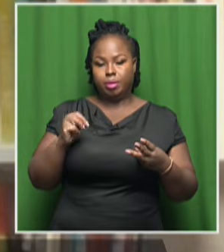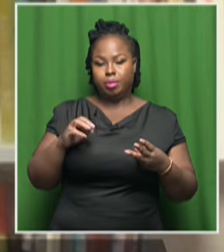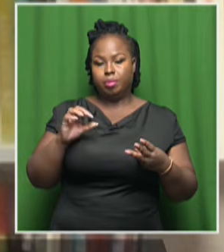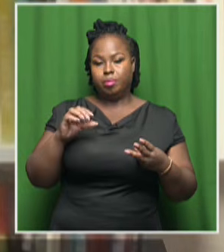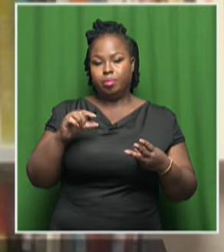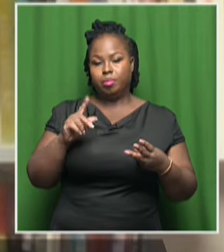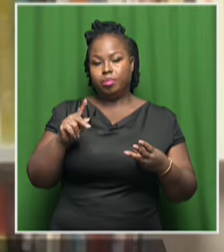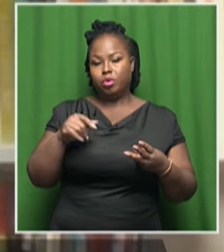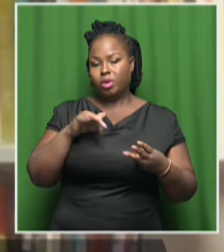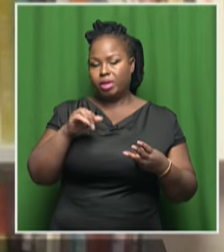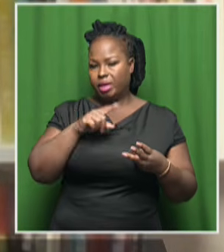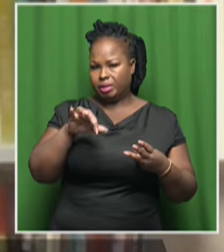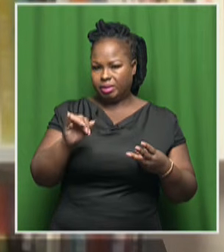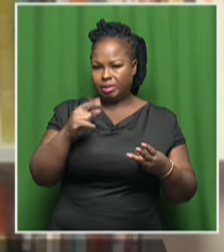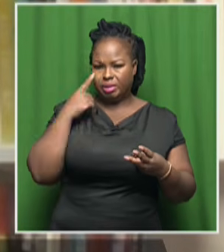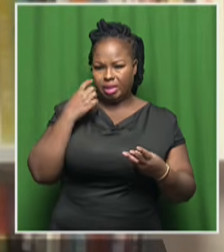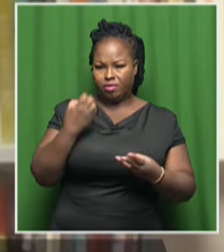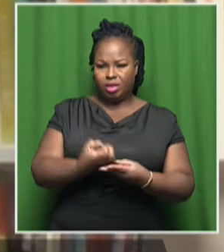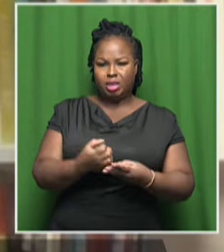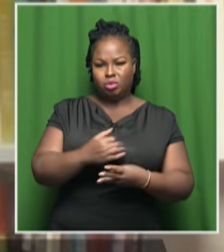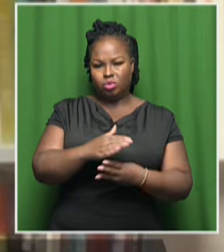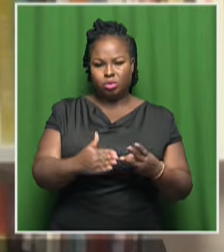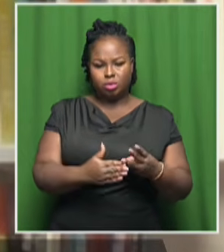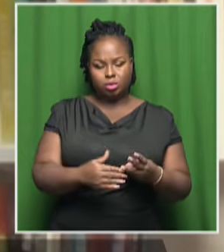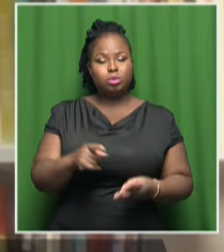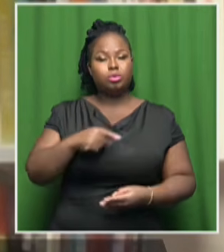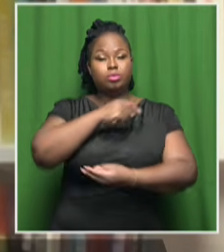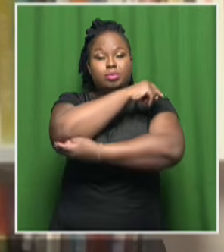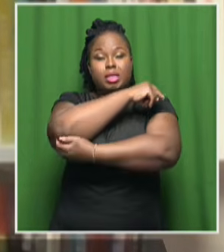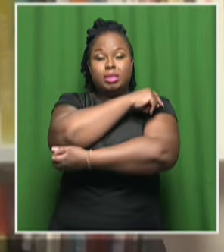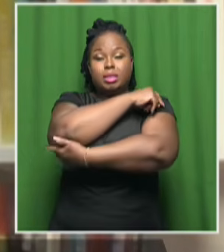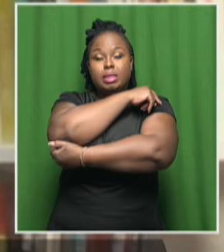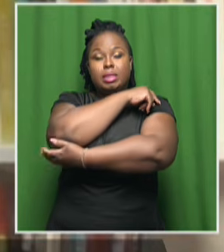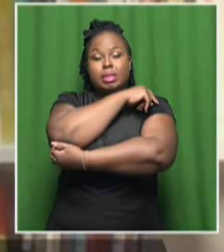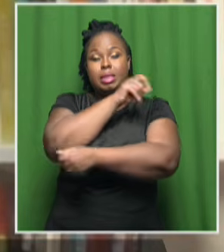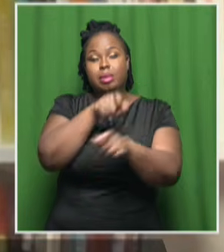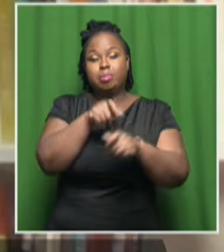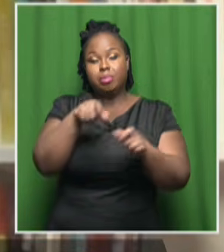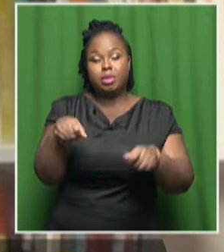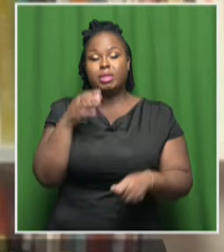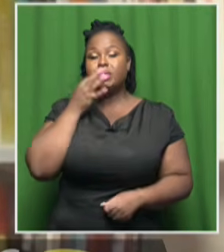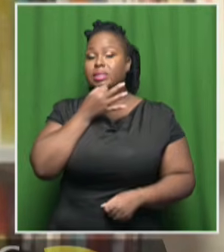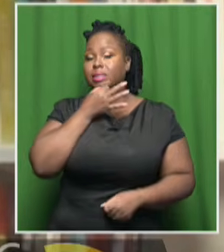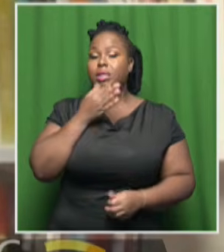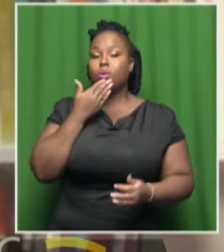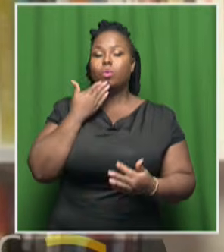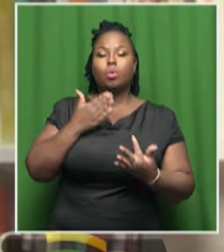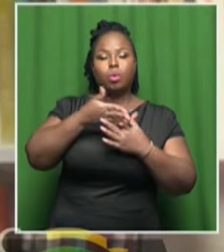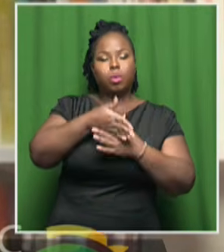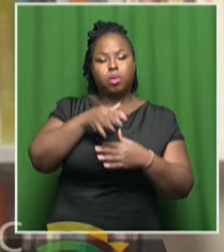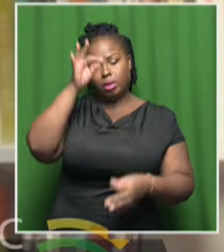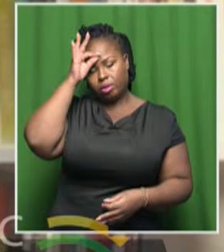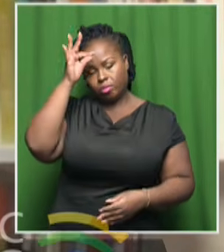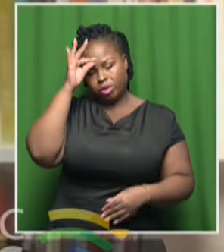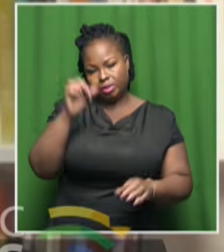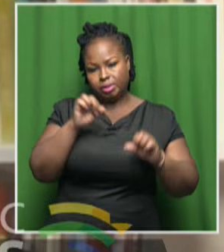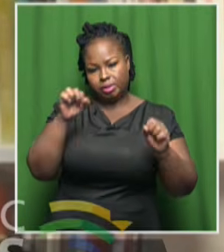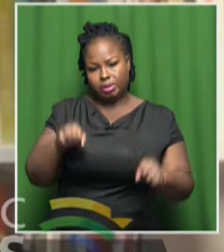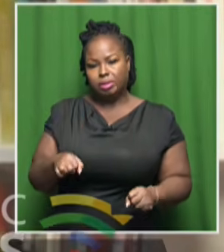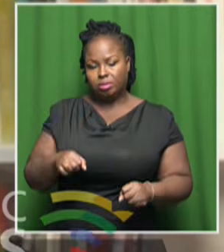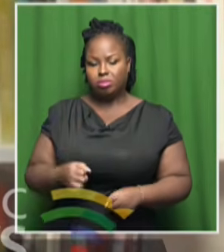Mkhwanazi, General Mkhwanazi, you realize that part of the people that are being alleged to have interfered in the police system,